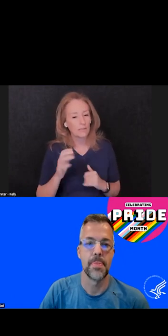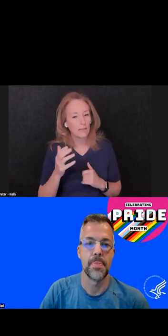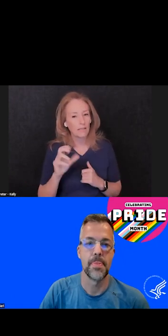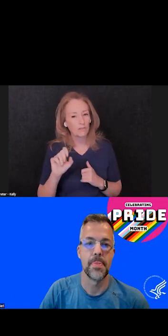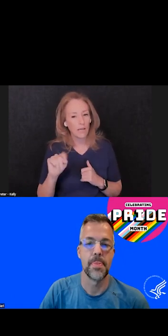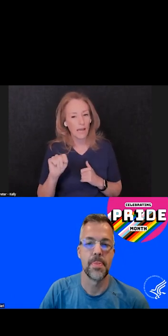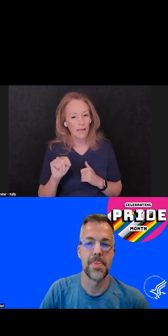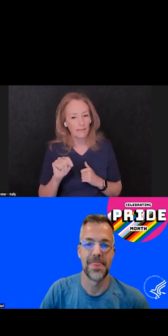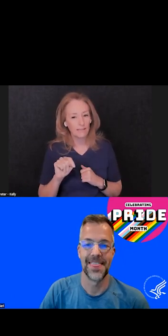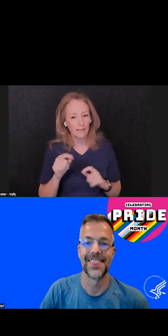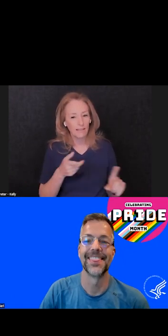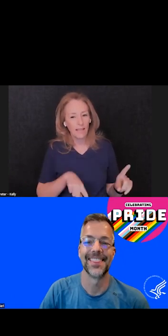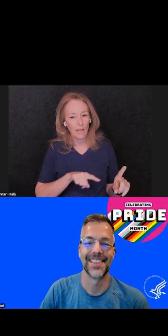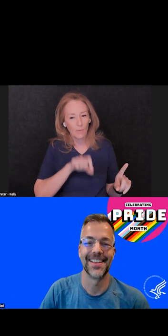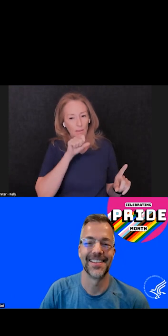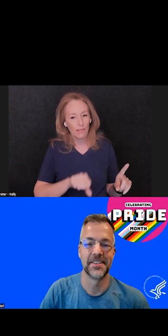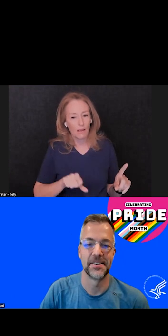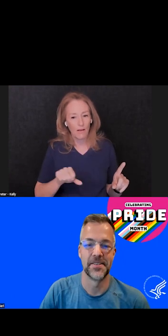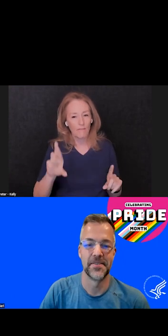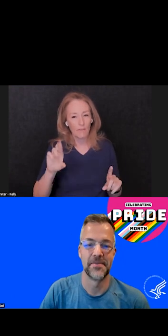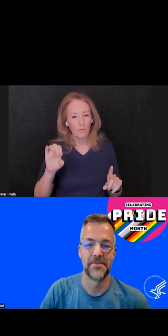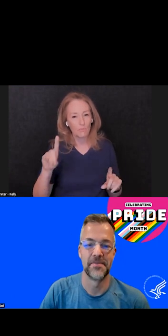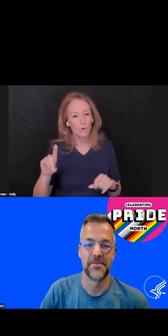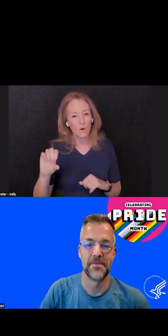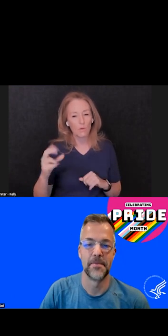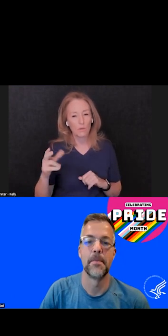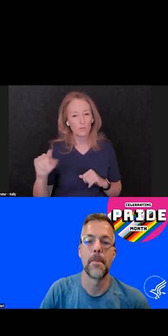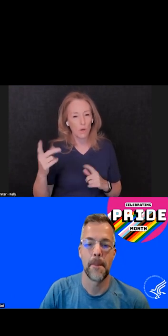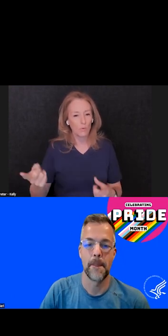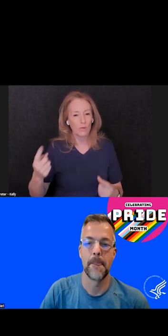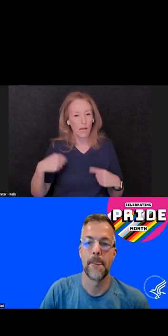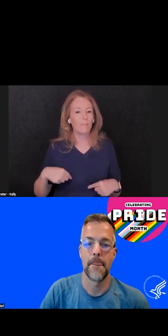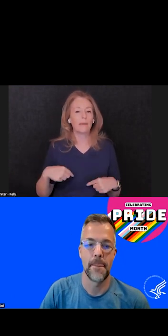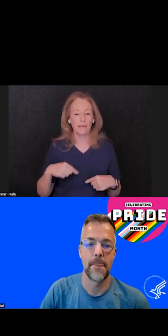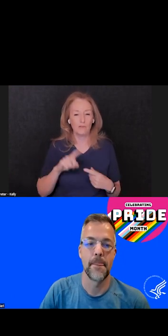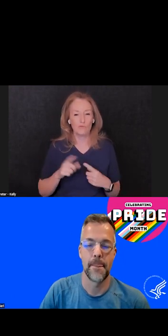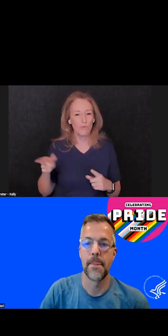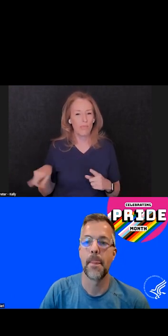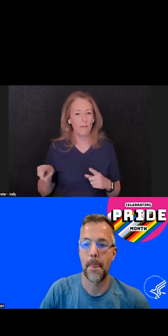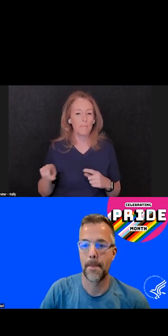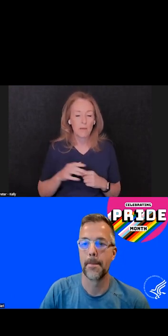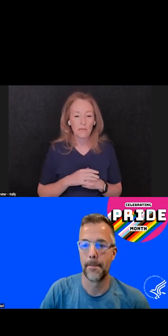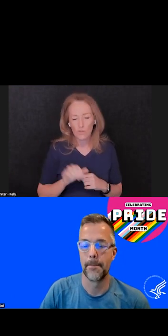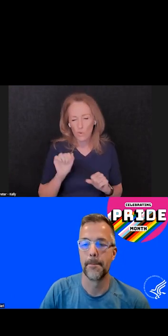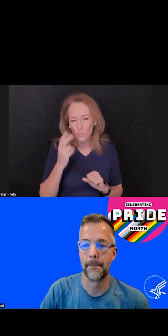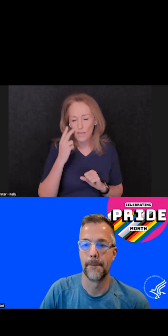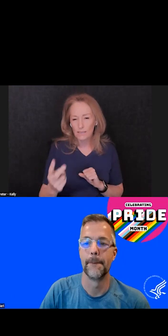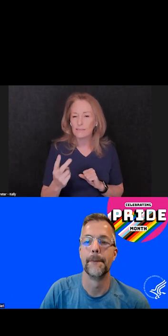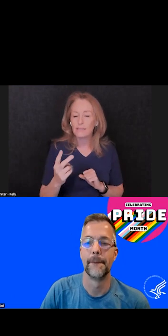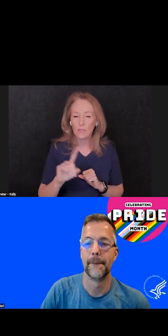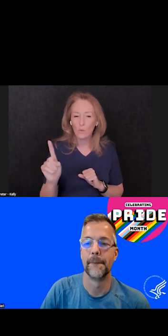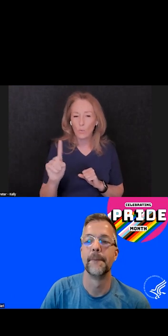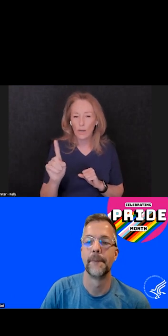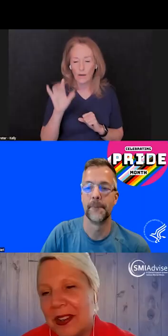roadshow to come to them. So if in coming weeks we can hear where the roadshow is coming a few weeks in advance, I think people would be thrilled